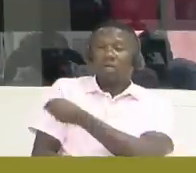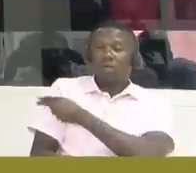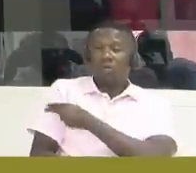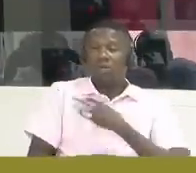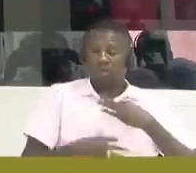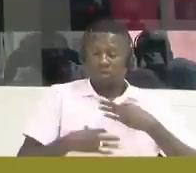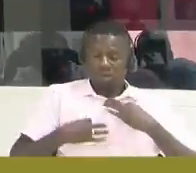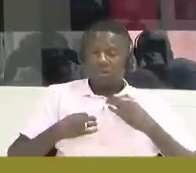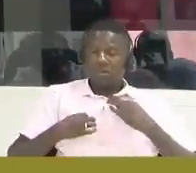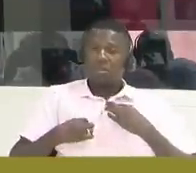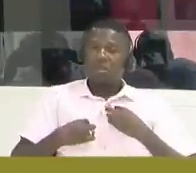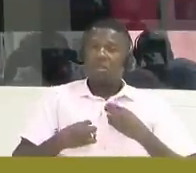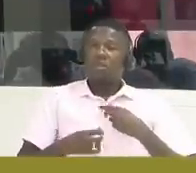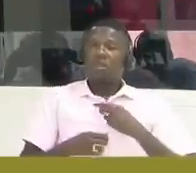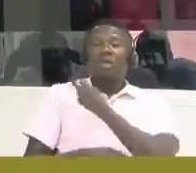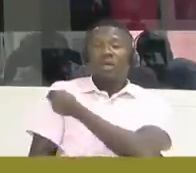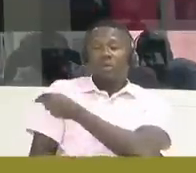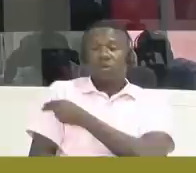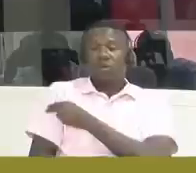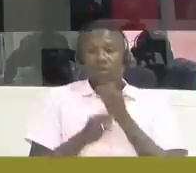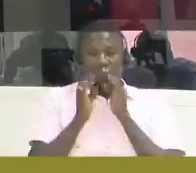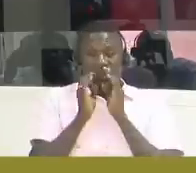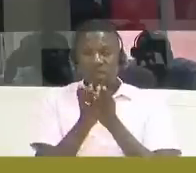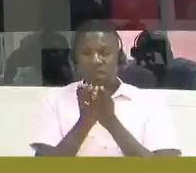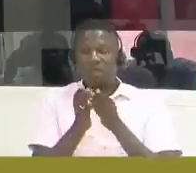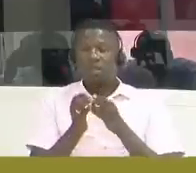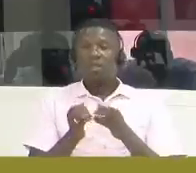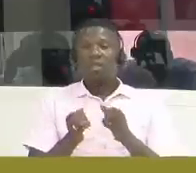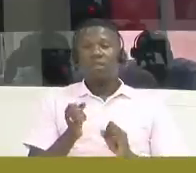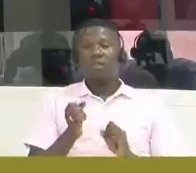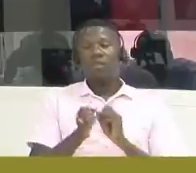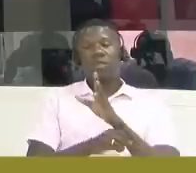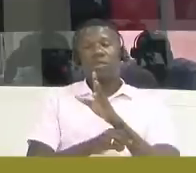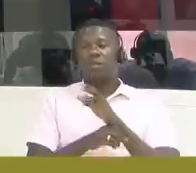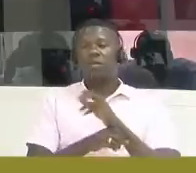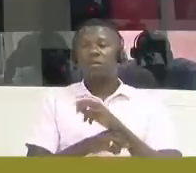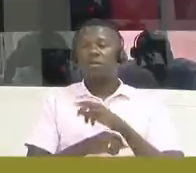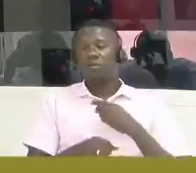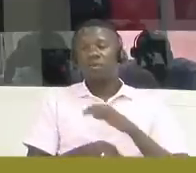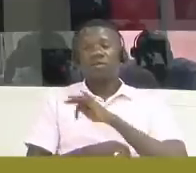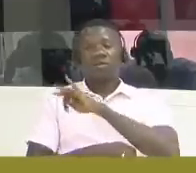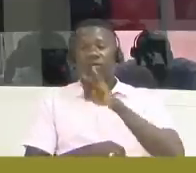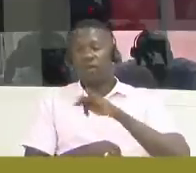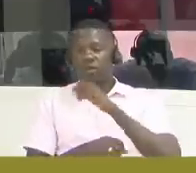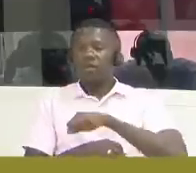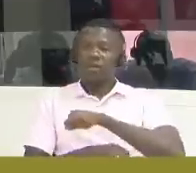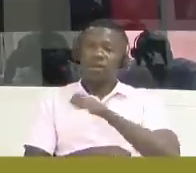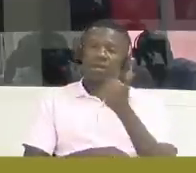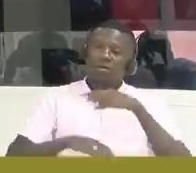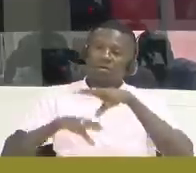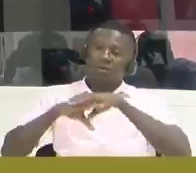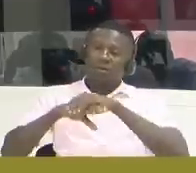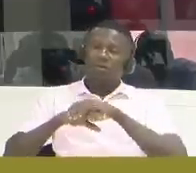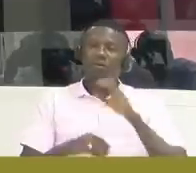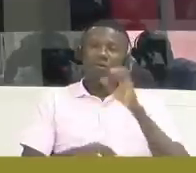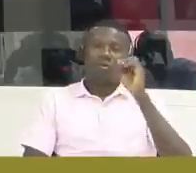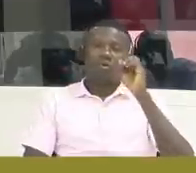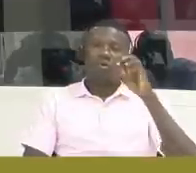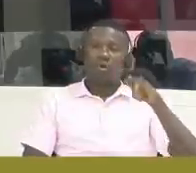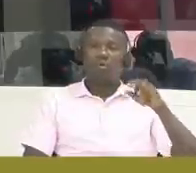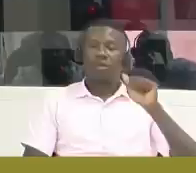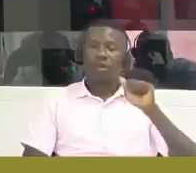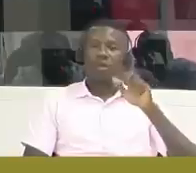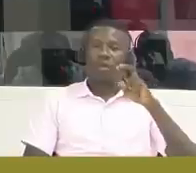Cross said it extends condolence to the family and friends of Omar Barrow. The late